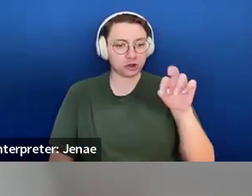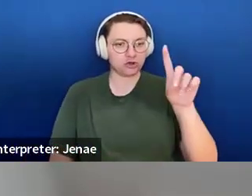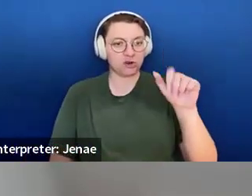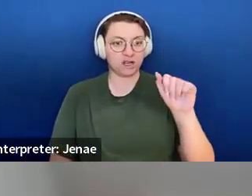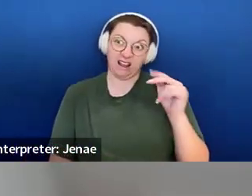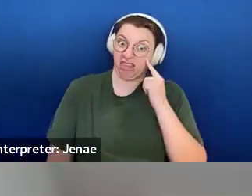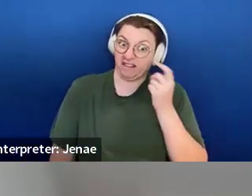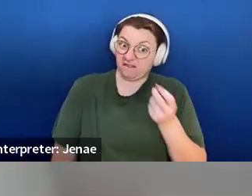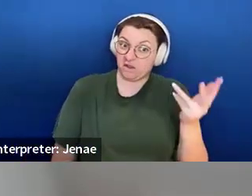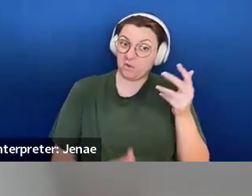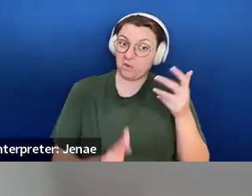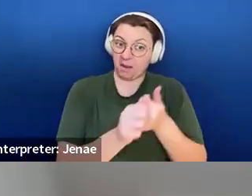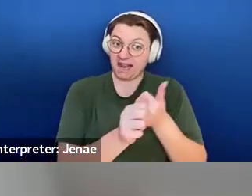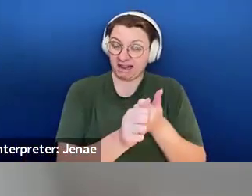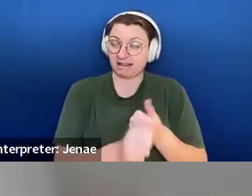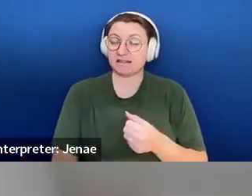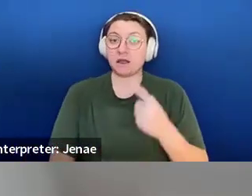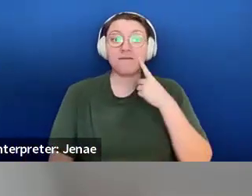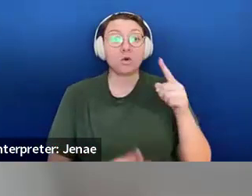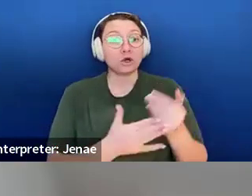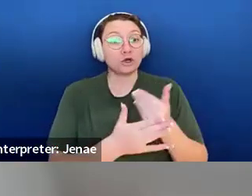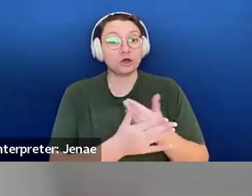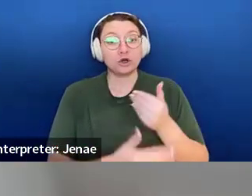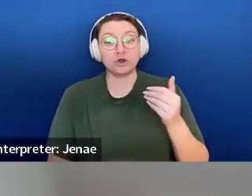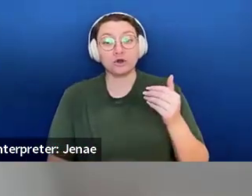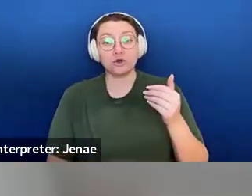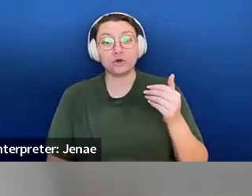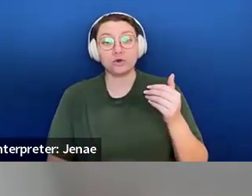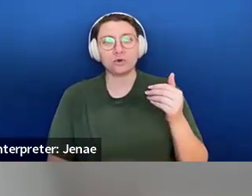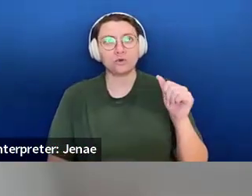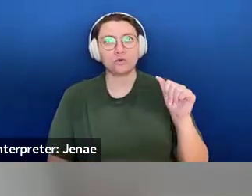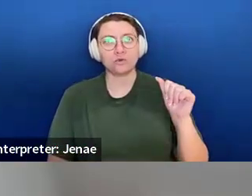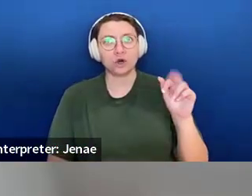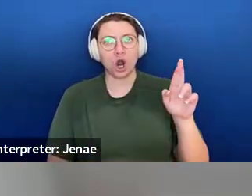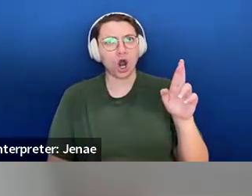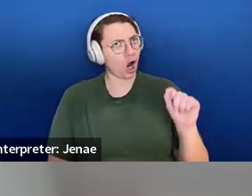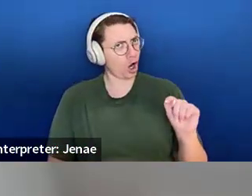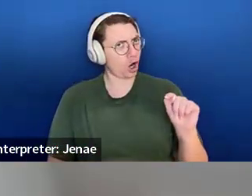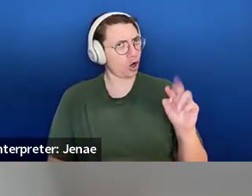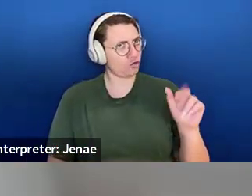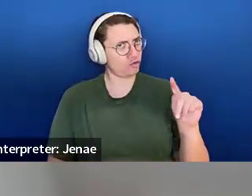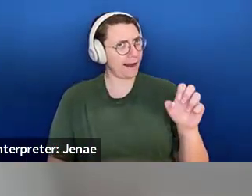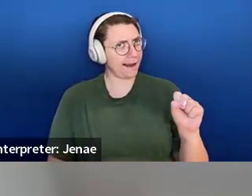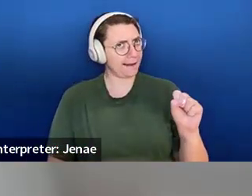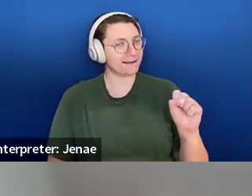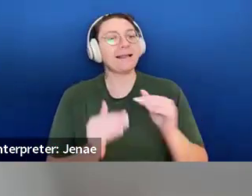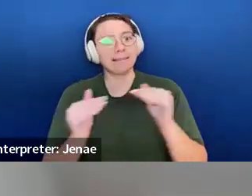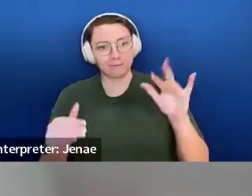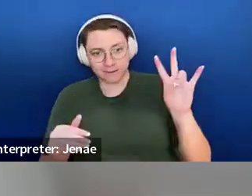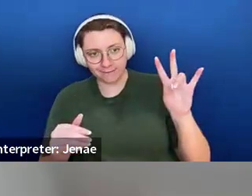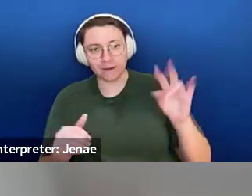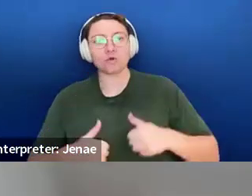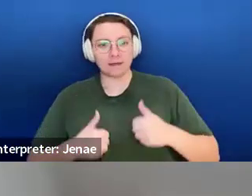updates from Jordan. We're going to get an update on the new ARFPSHN rates, what the status is with the level 7 residential